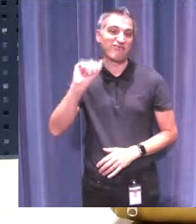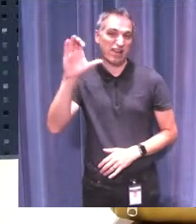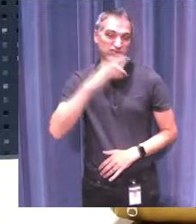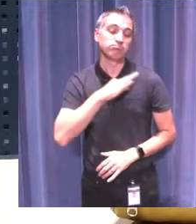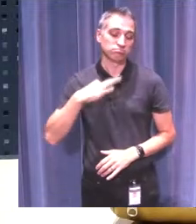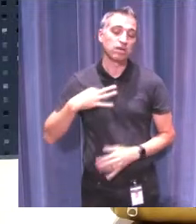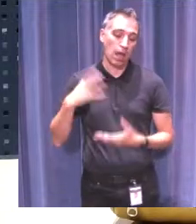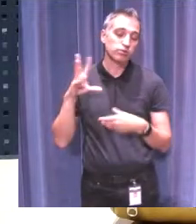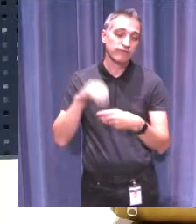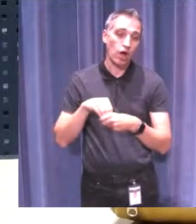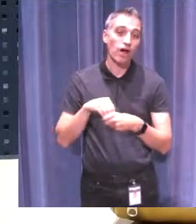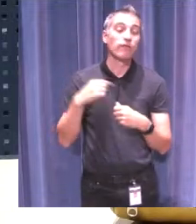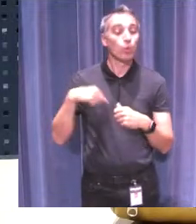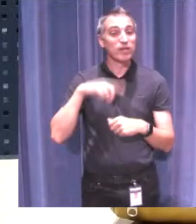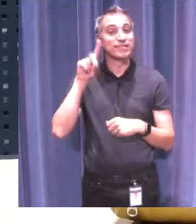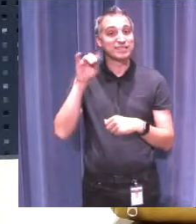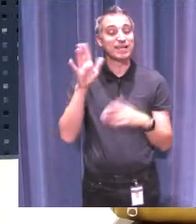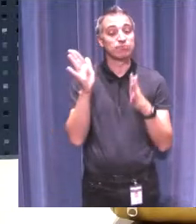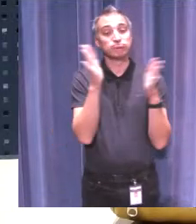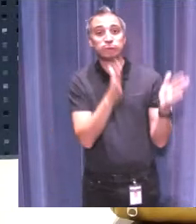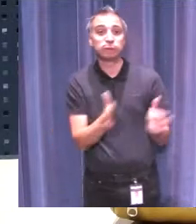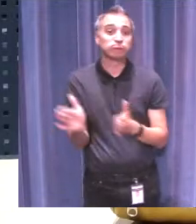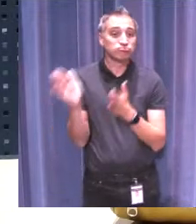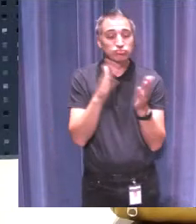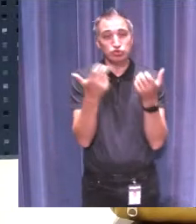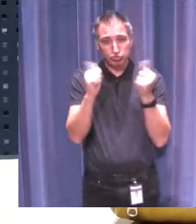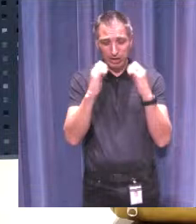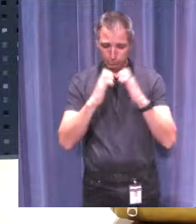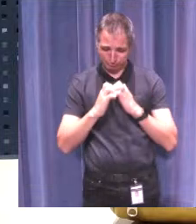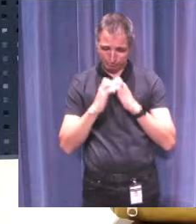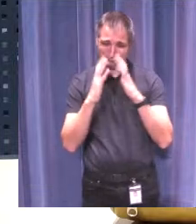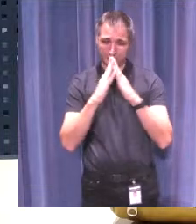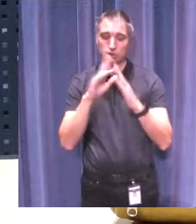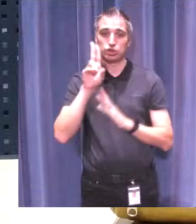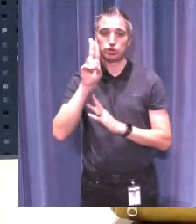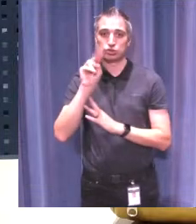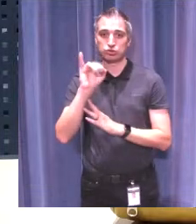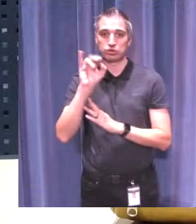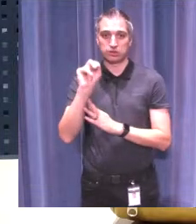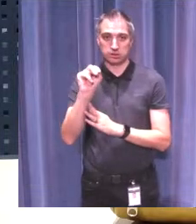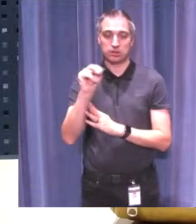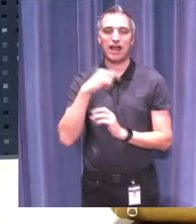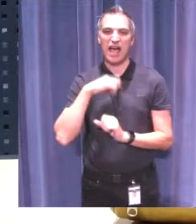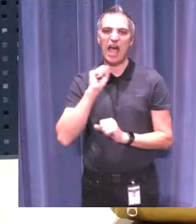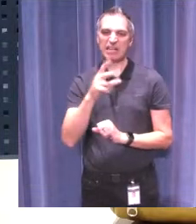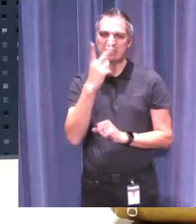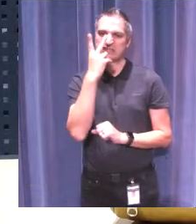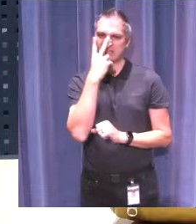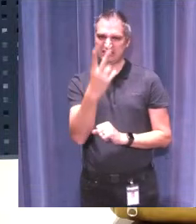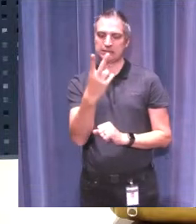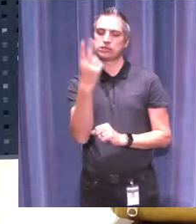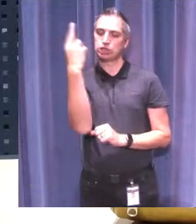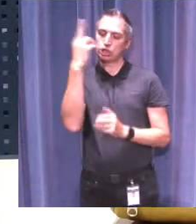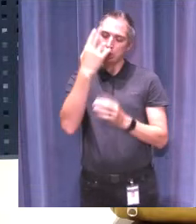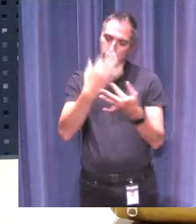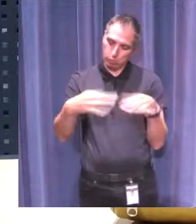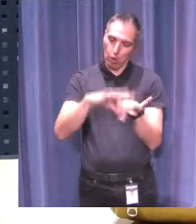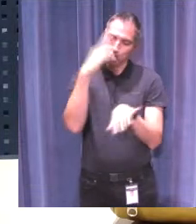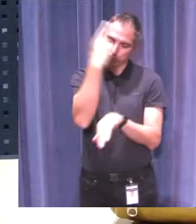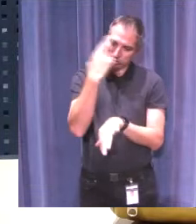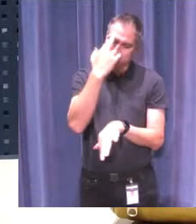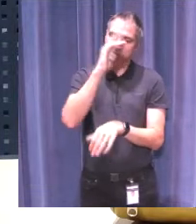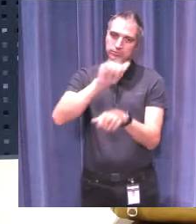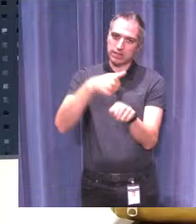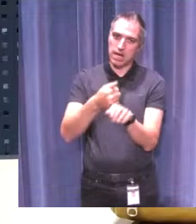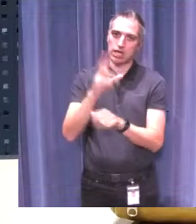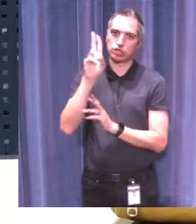this, organized to try to get a union started. I can see a very important reason for unions, but